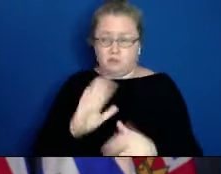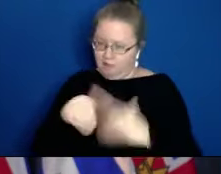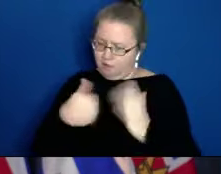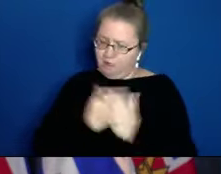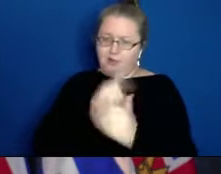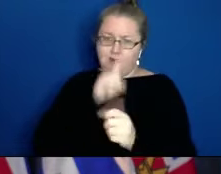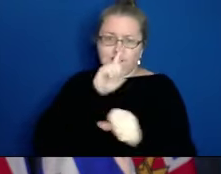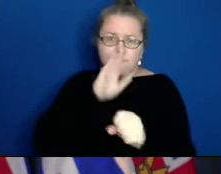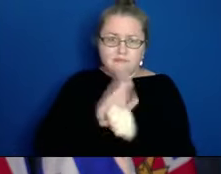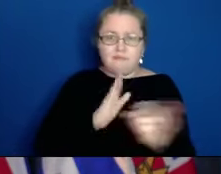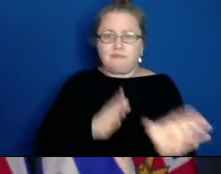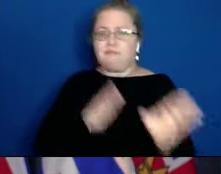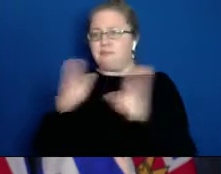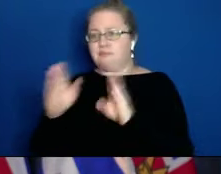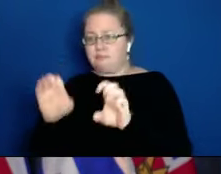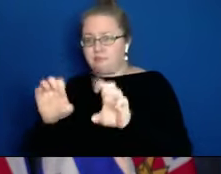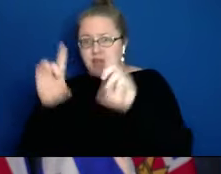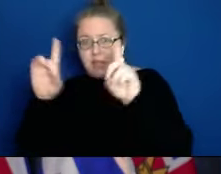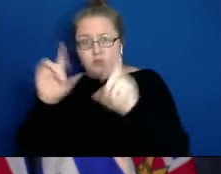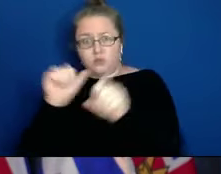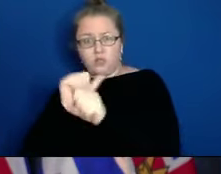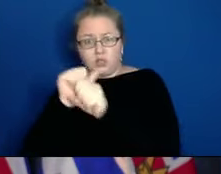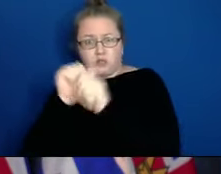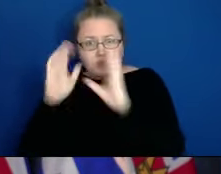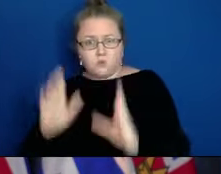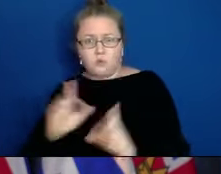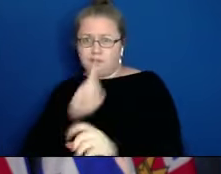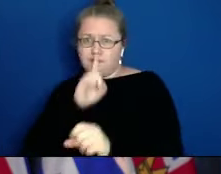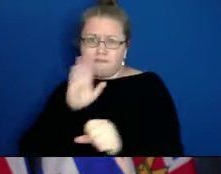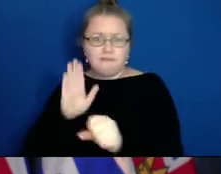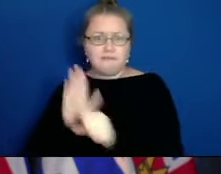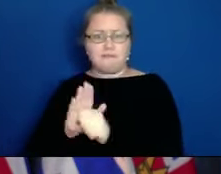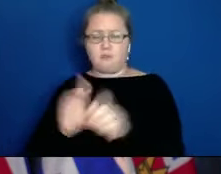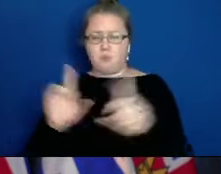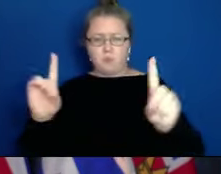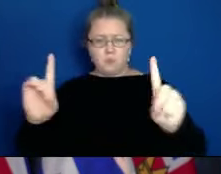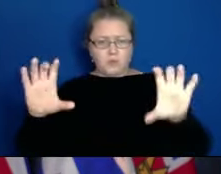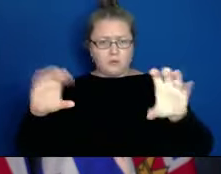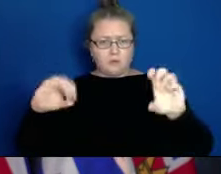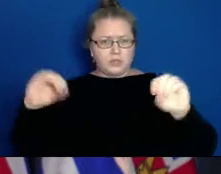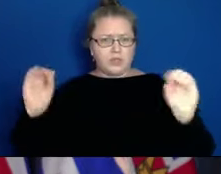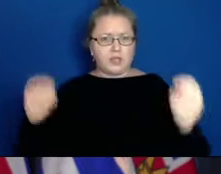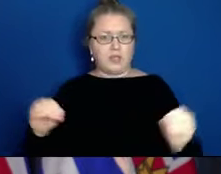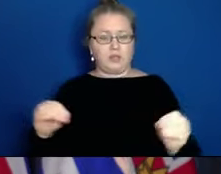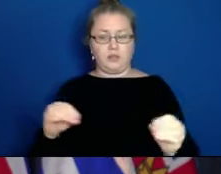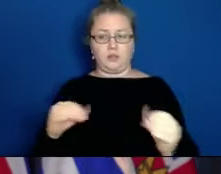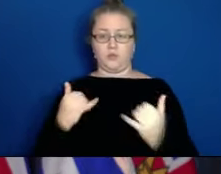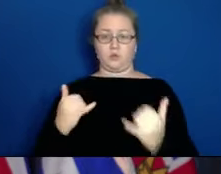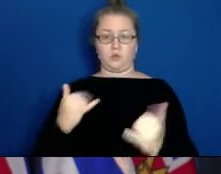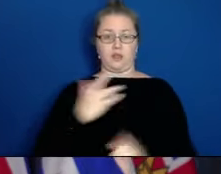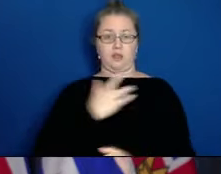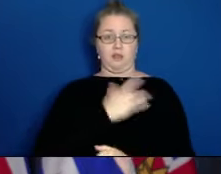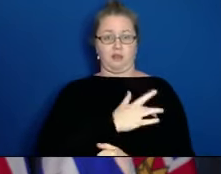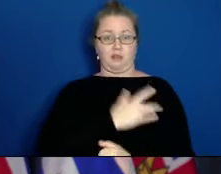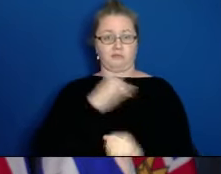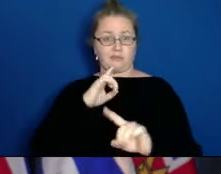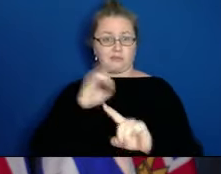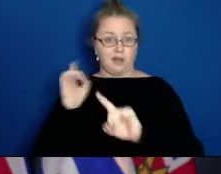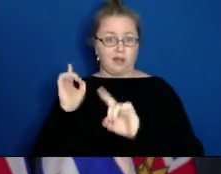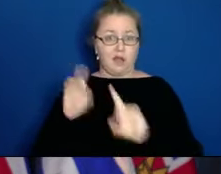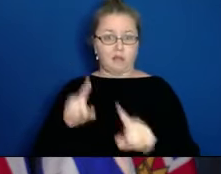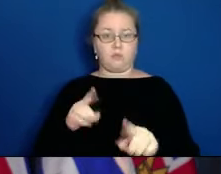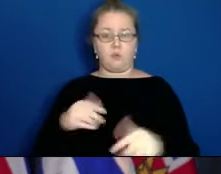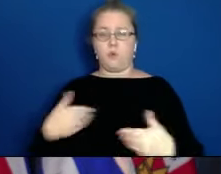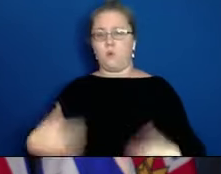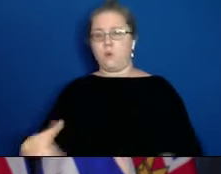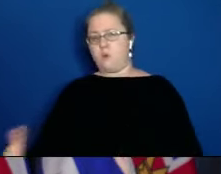be 100% all in the battle against COVID-19. These orders give us direction today, and we must give them the